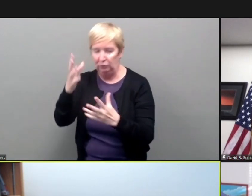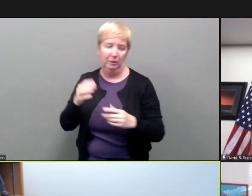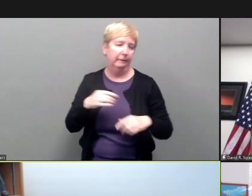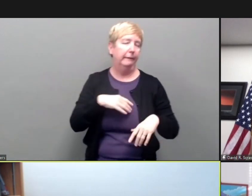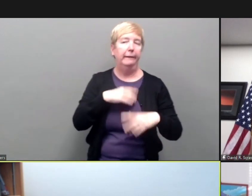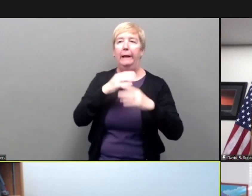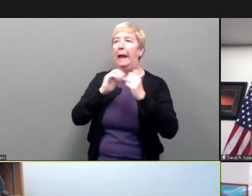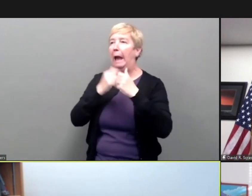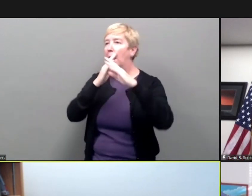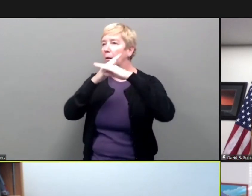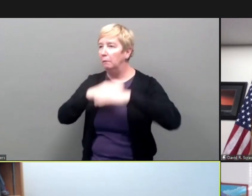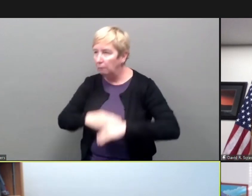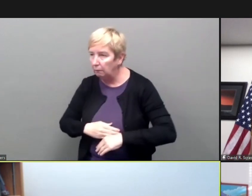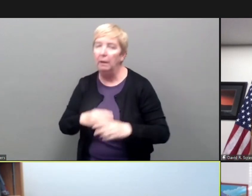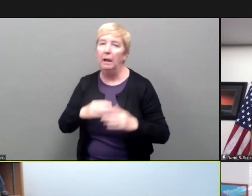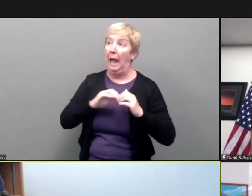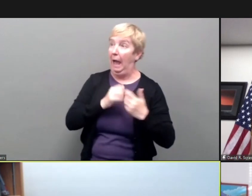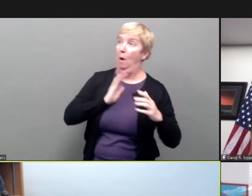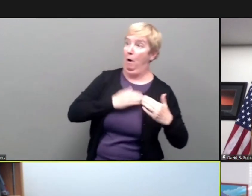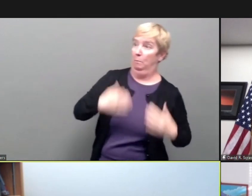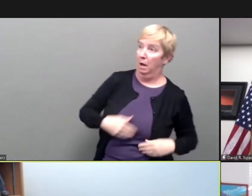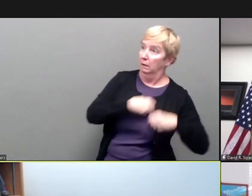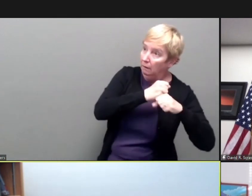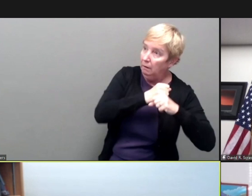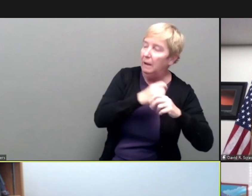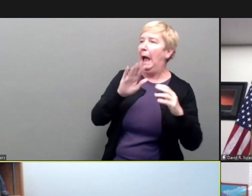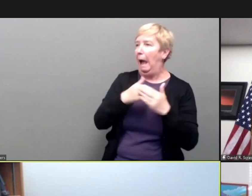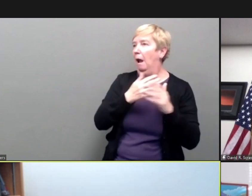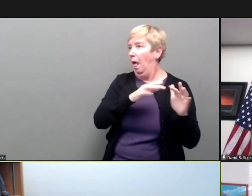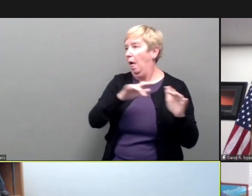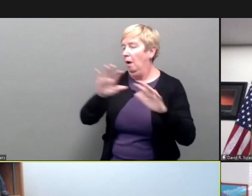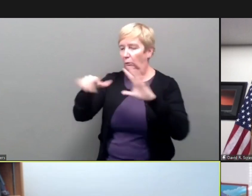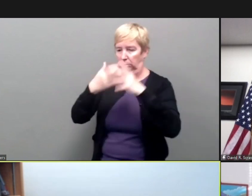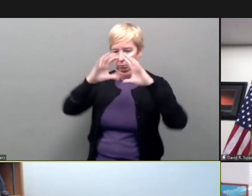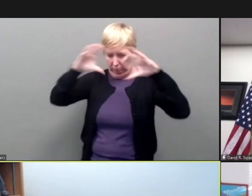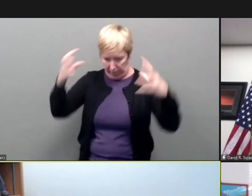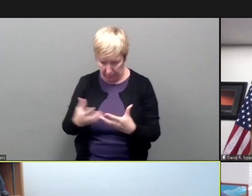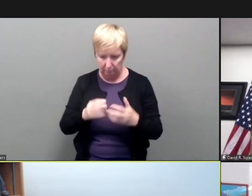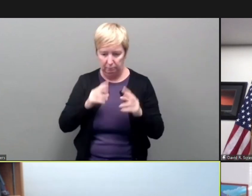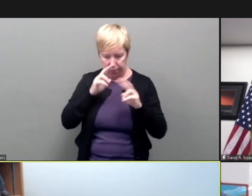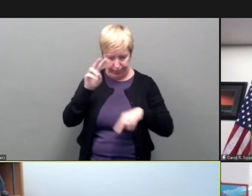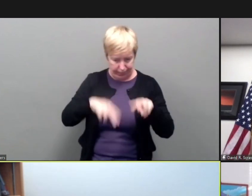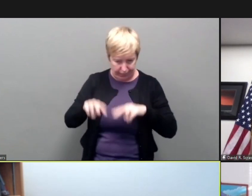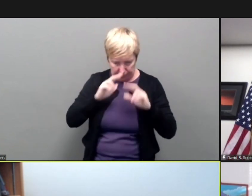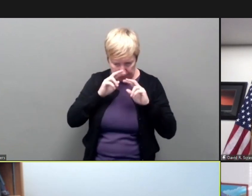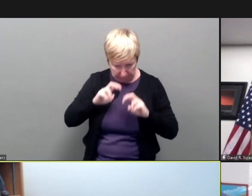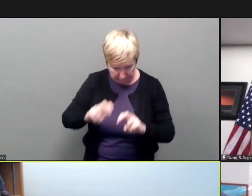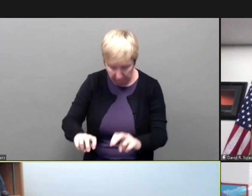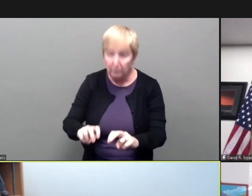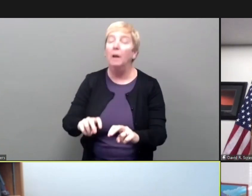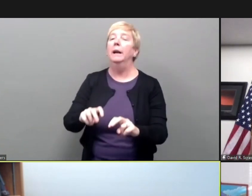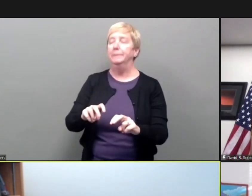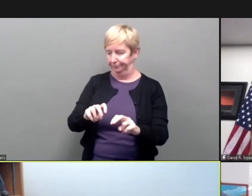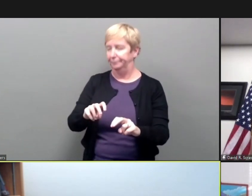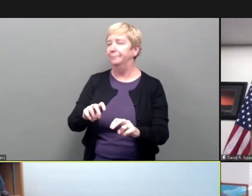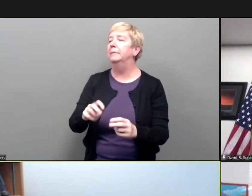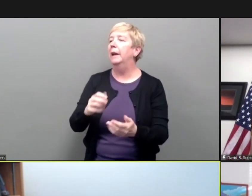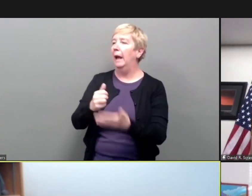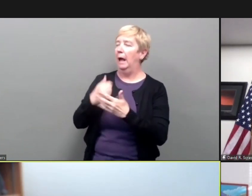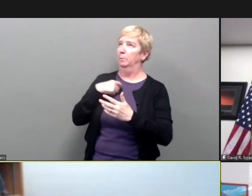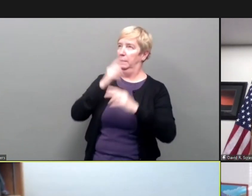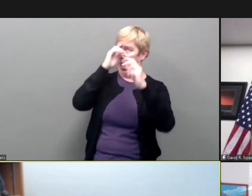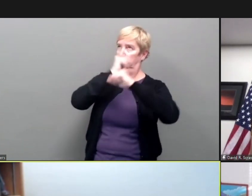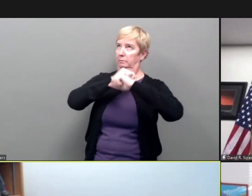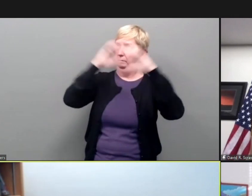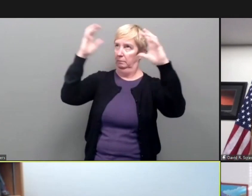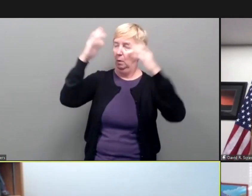weighed the vaccine efficacy data and all of its limitations together, what we know from